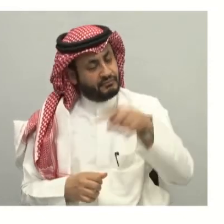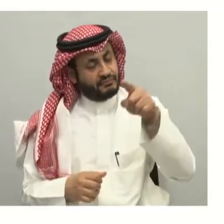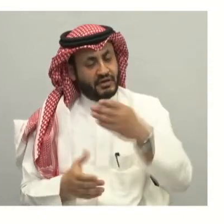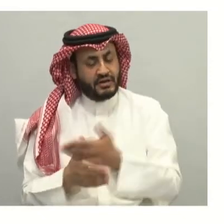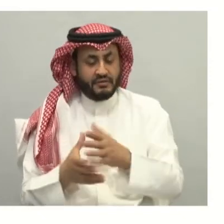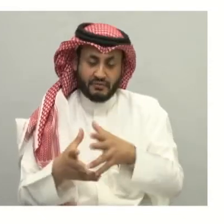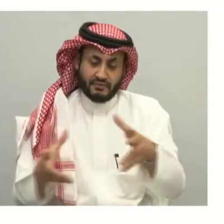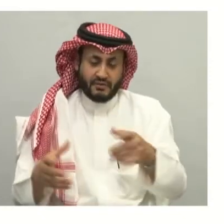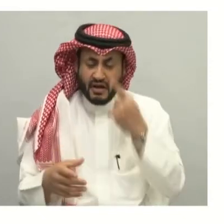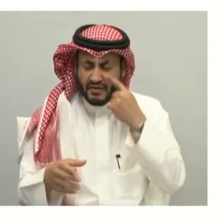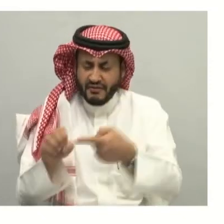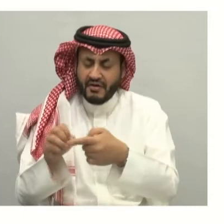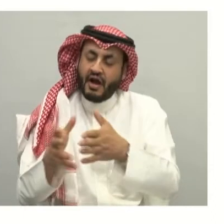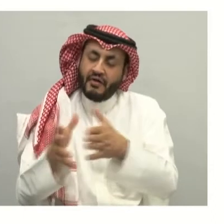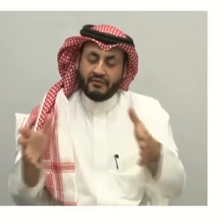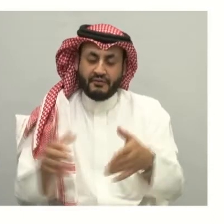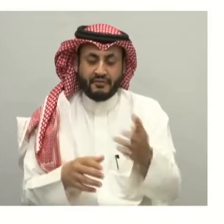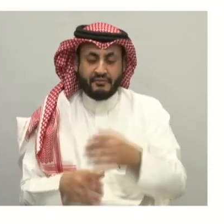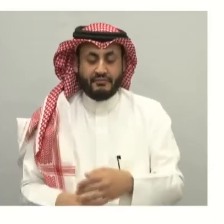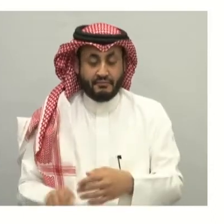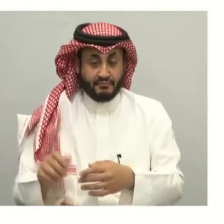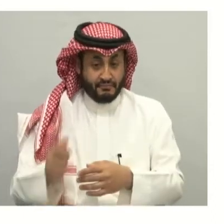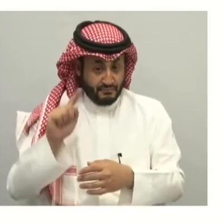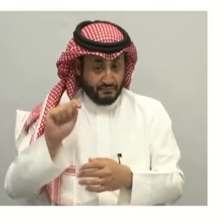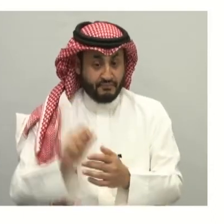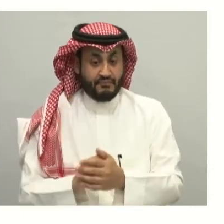Bat, bat.